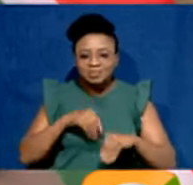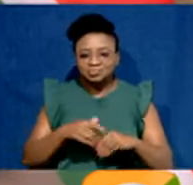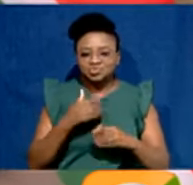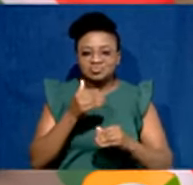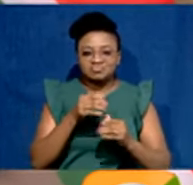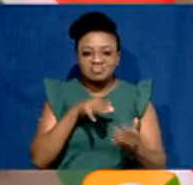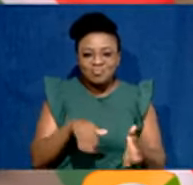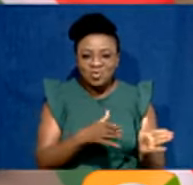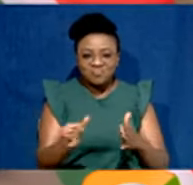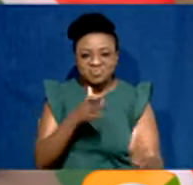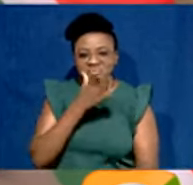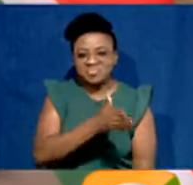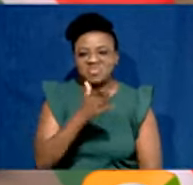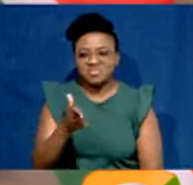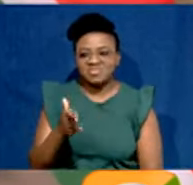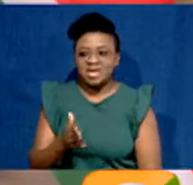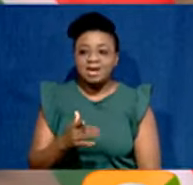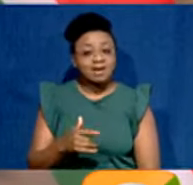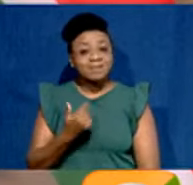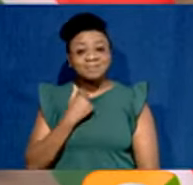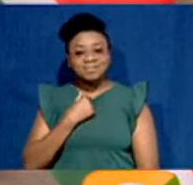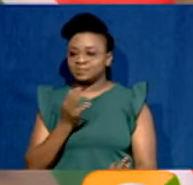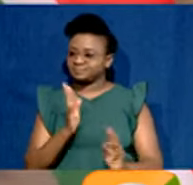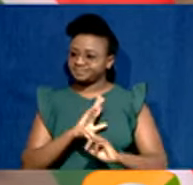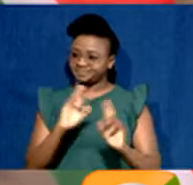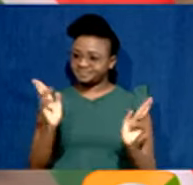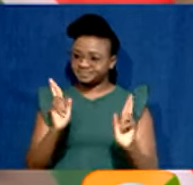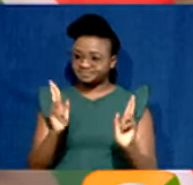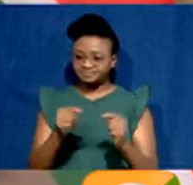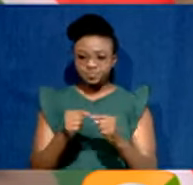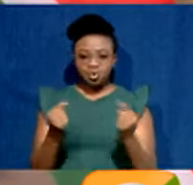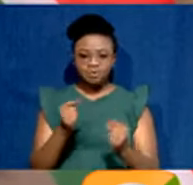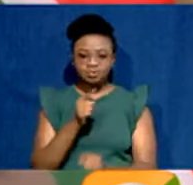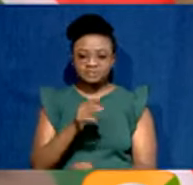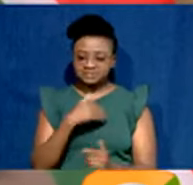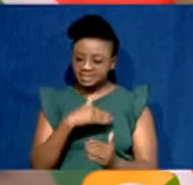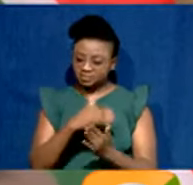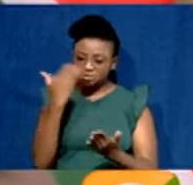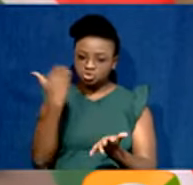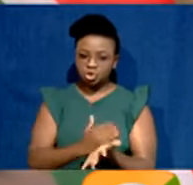very determined, by the way, to stop them. And I will stop them. Mr. President, because